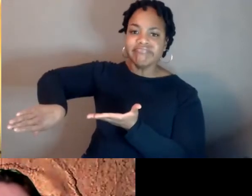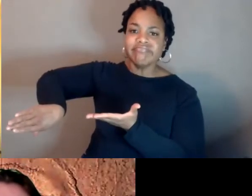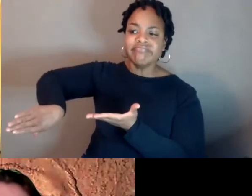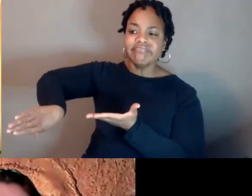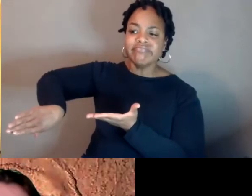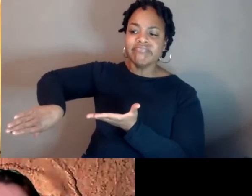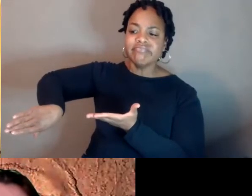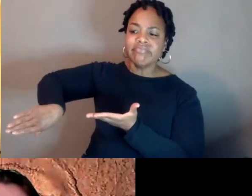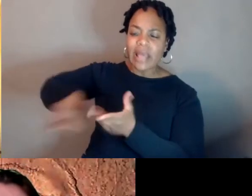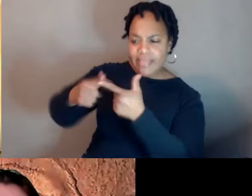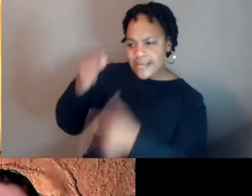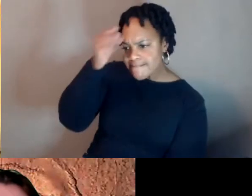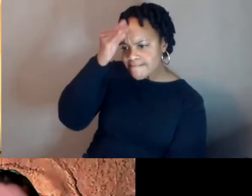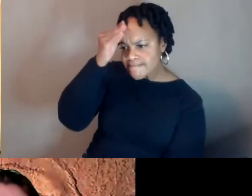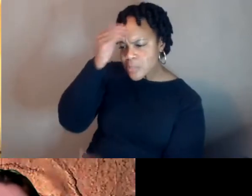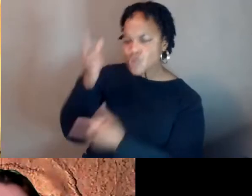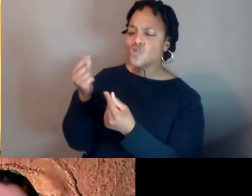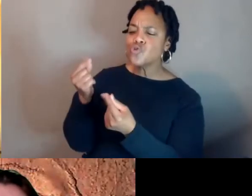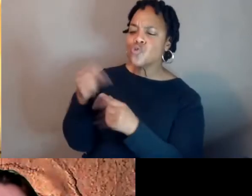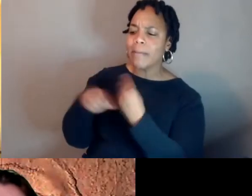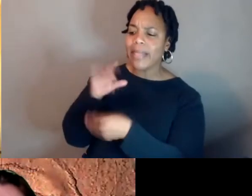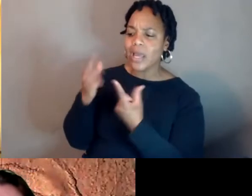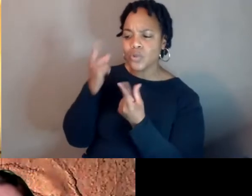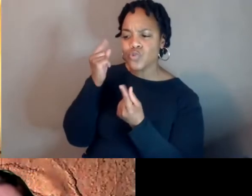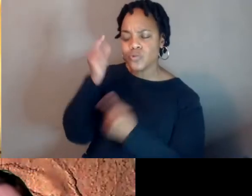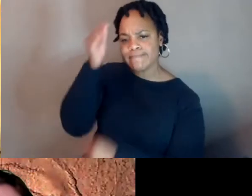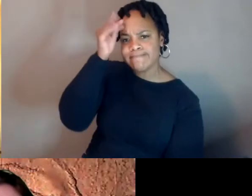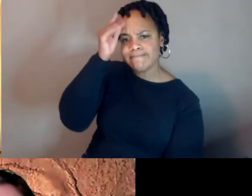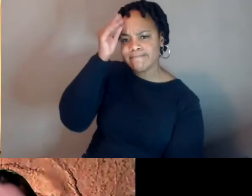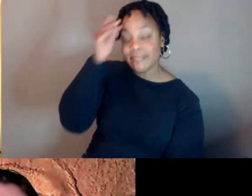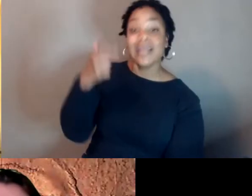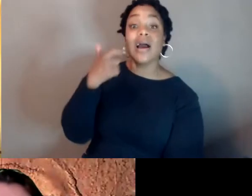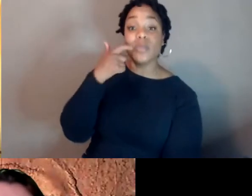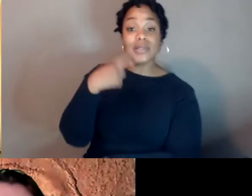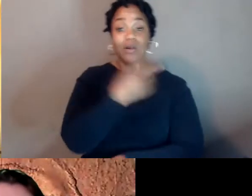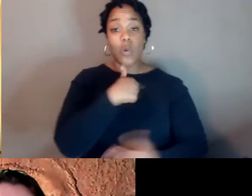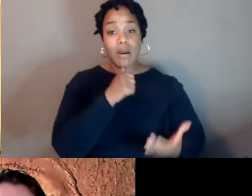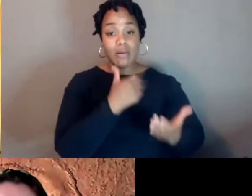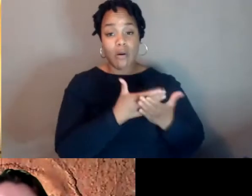I going to do with this? And I was telling Narissa recently